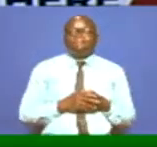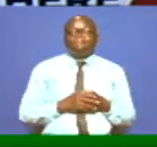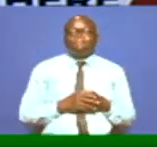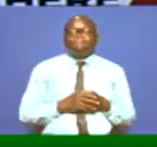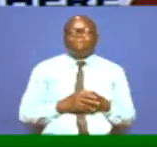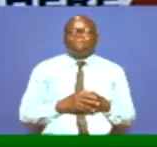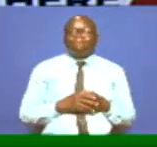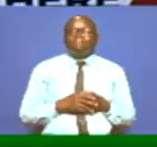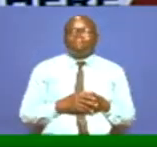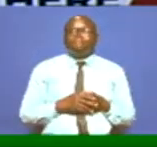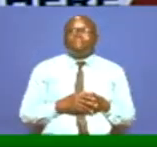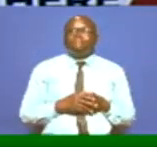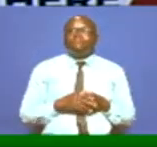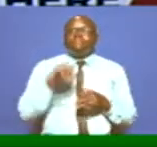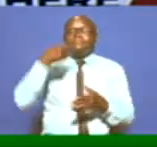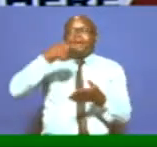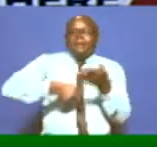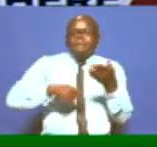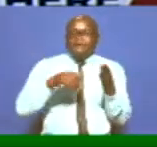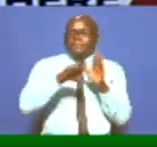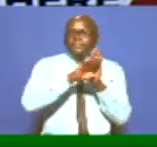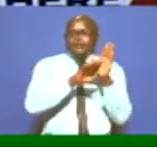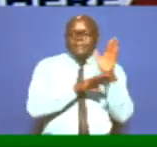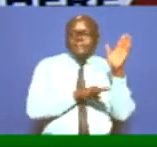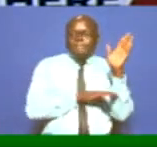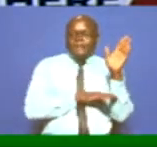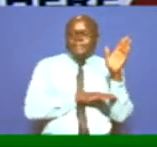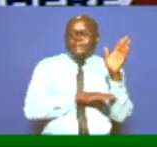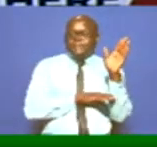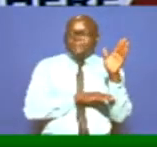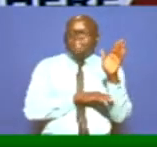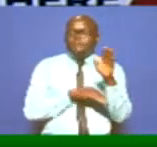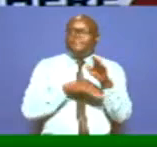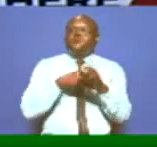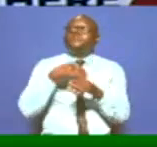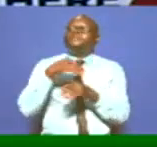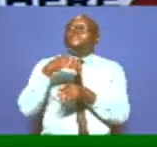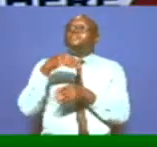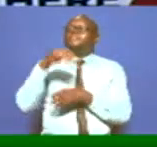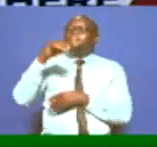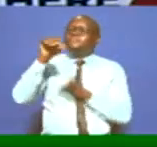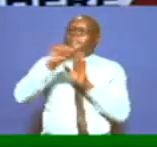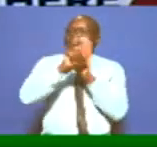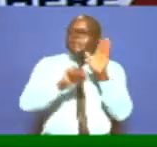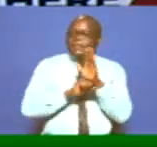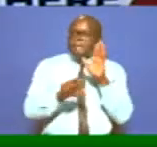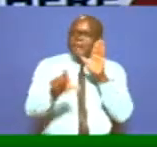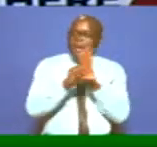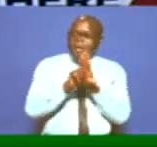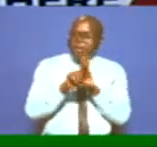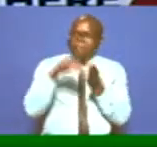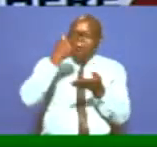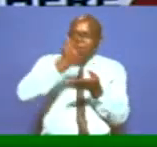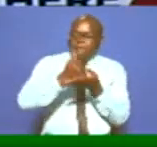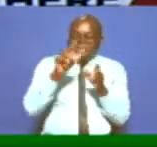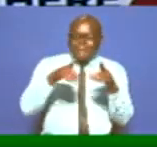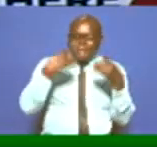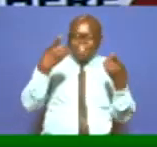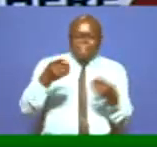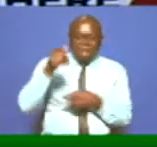Revenue statements of the State Law Office and Department of Justice.